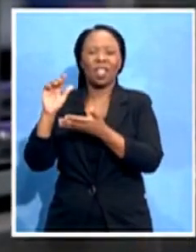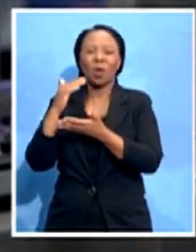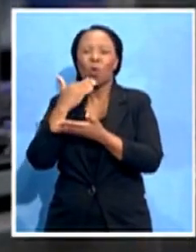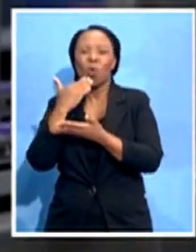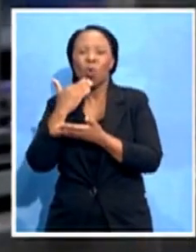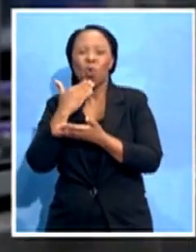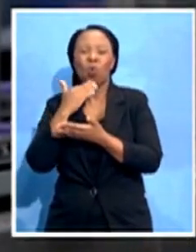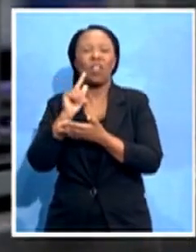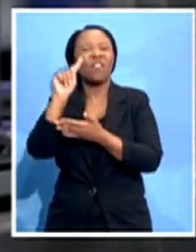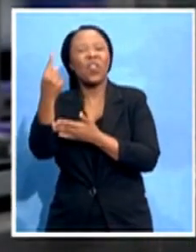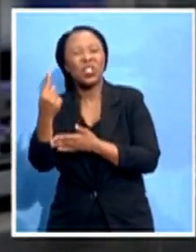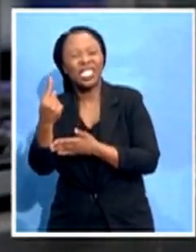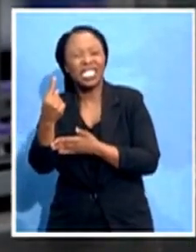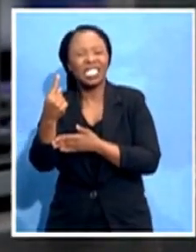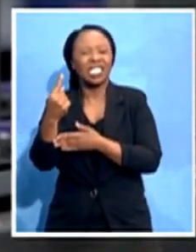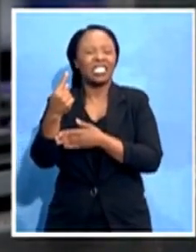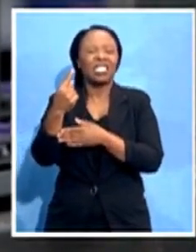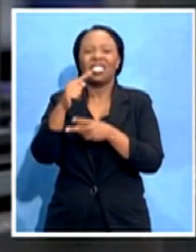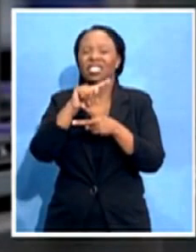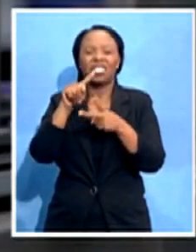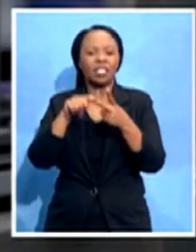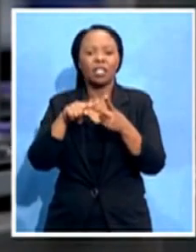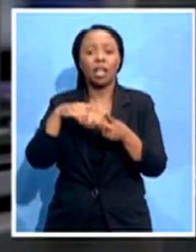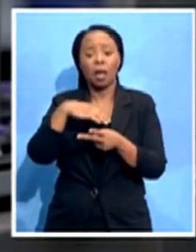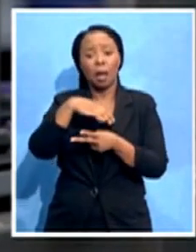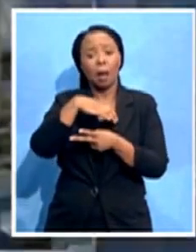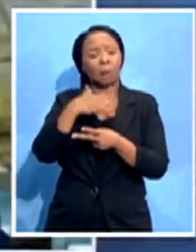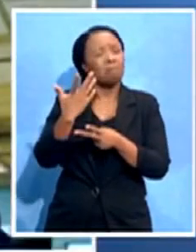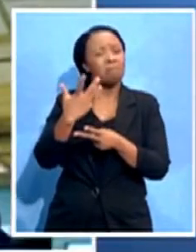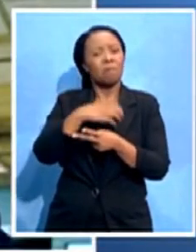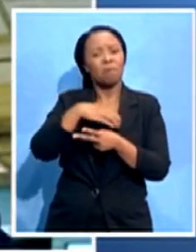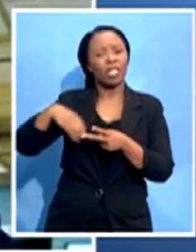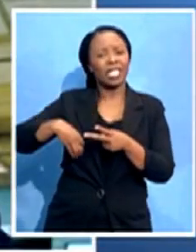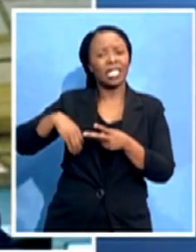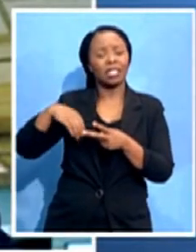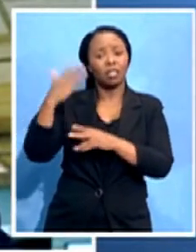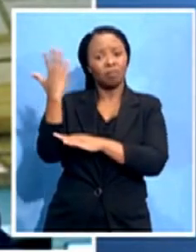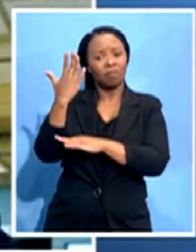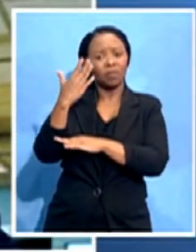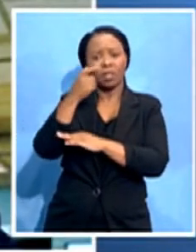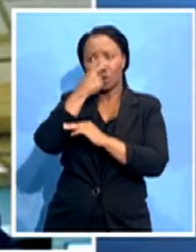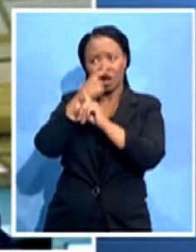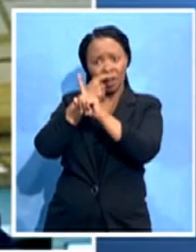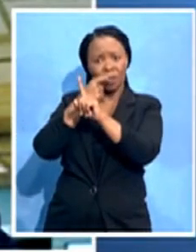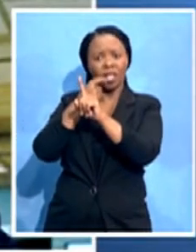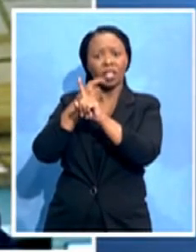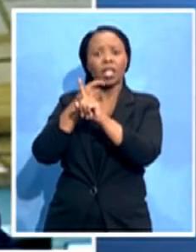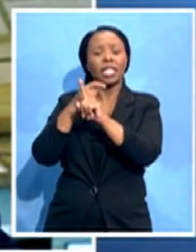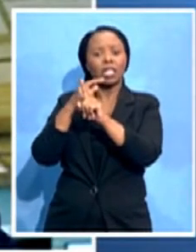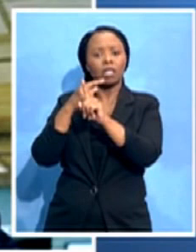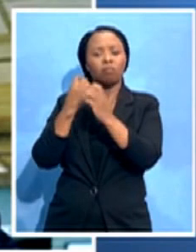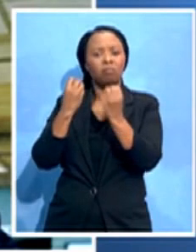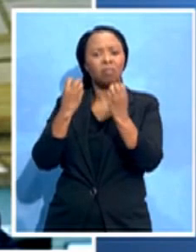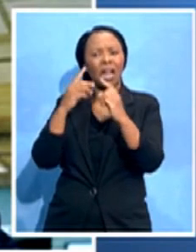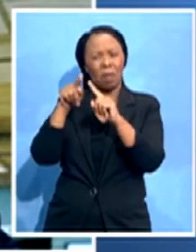the president during the State of the Nation, he spoke about this, but in passing.